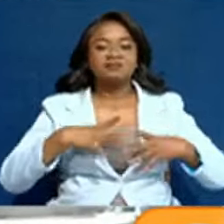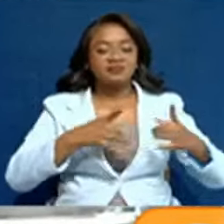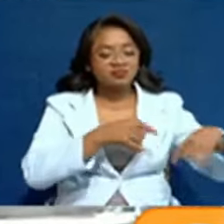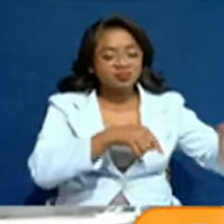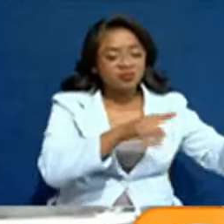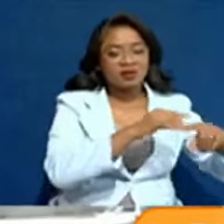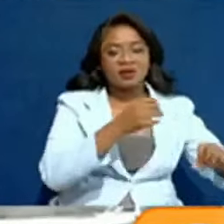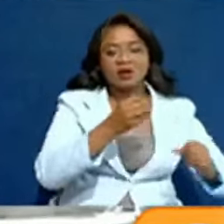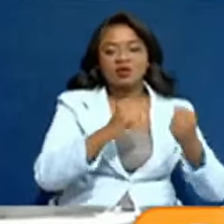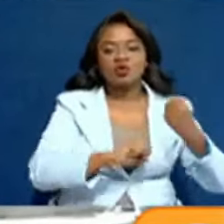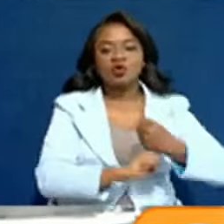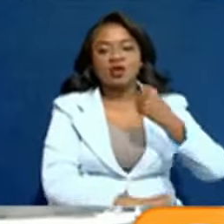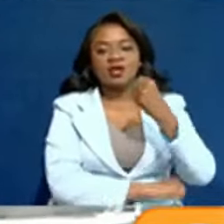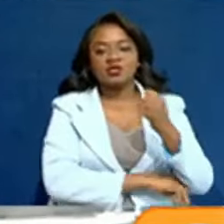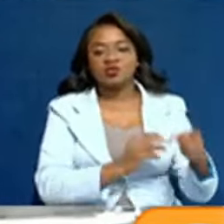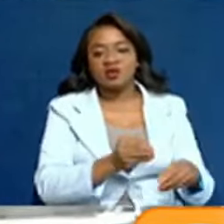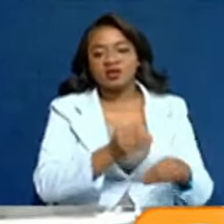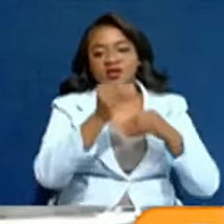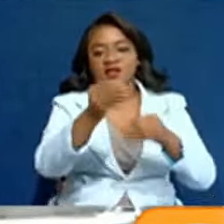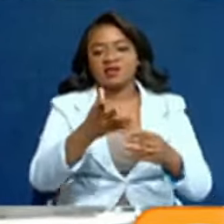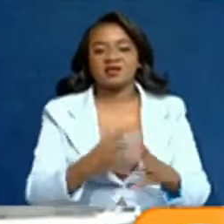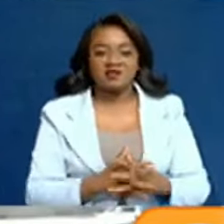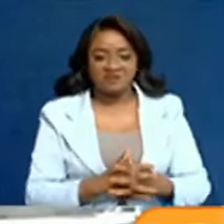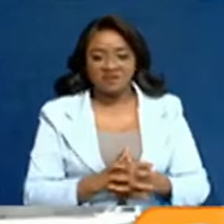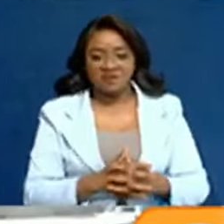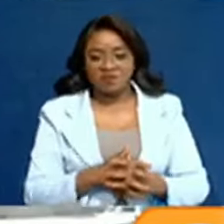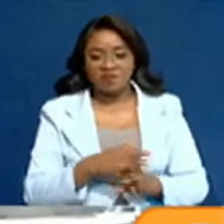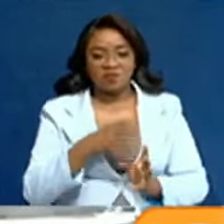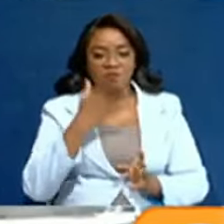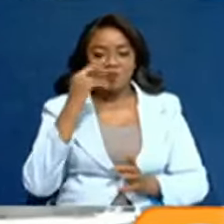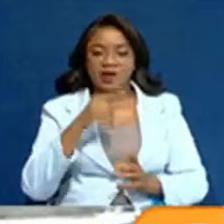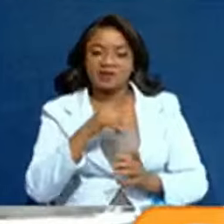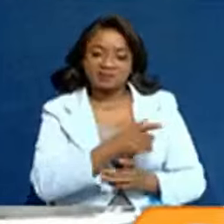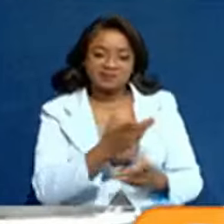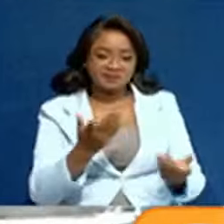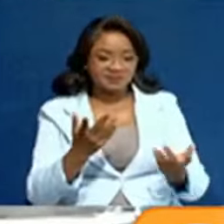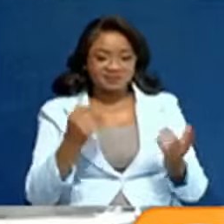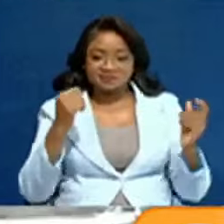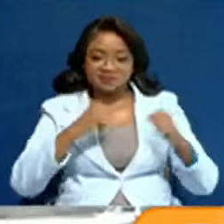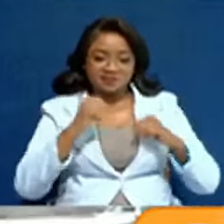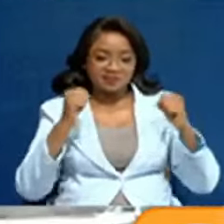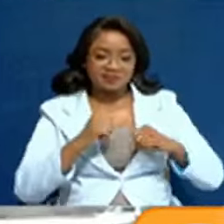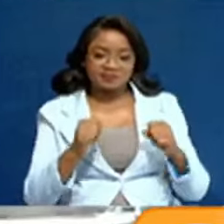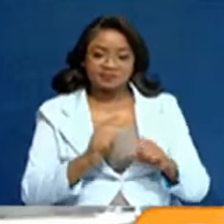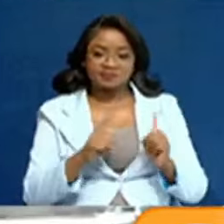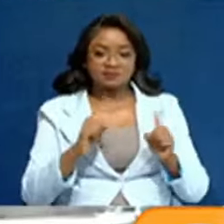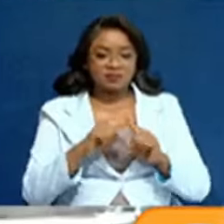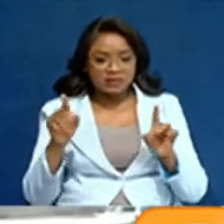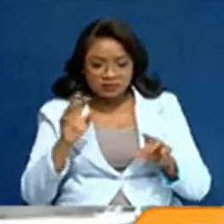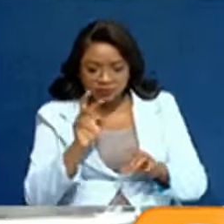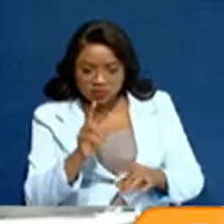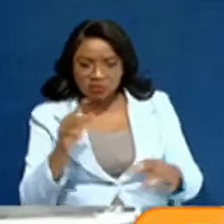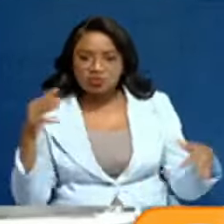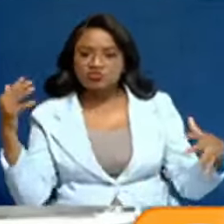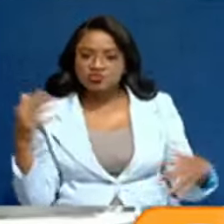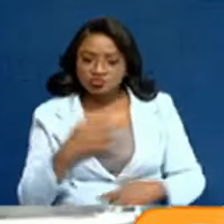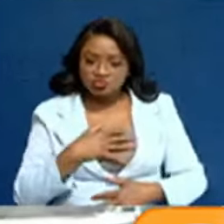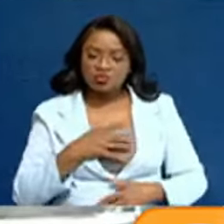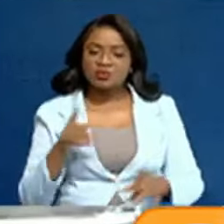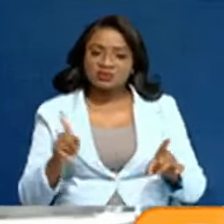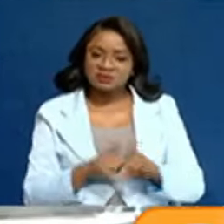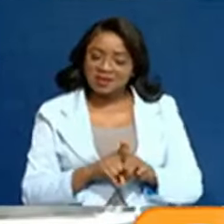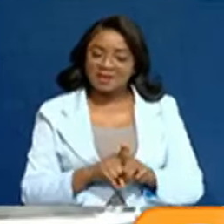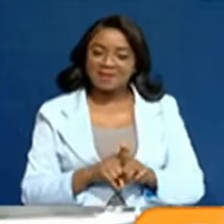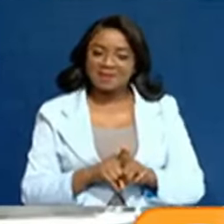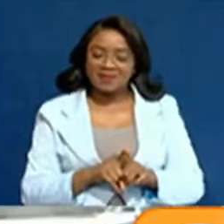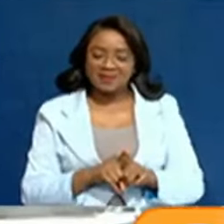under the advertisement and publicity arrangement. They admit they were also flabbergasted by the work they saw on the streets.